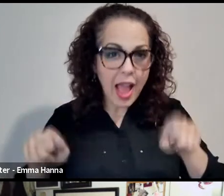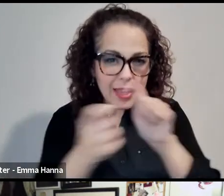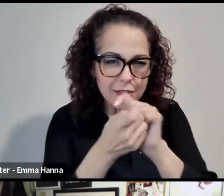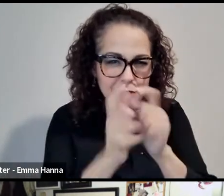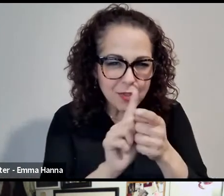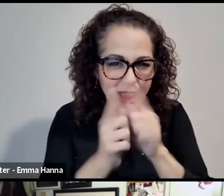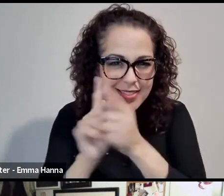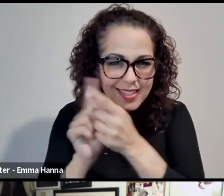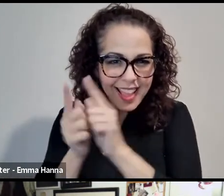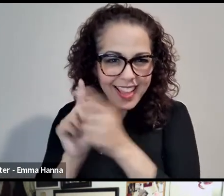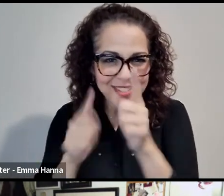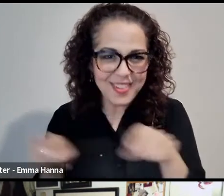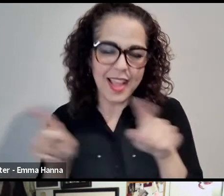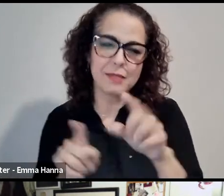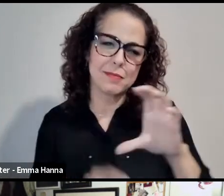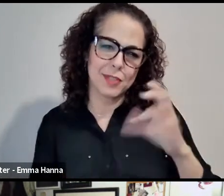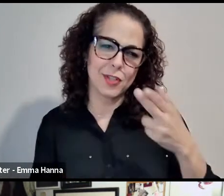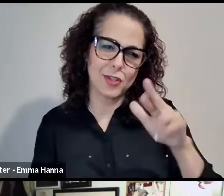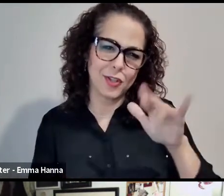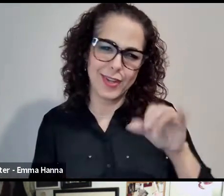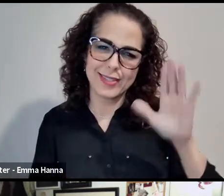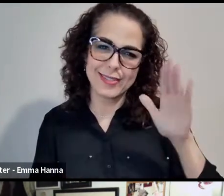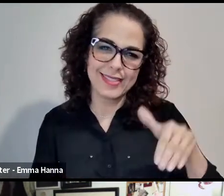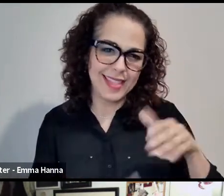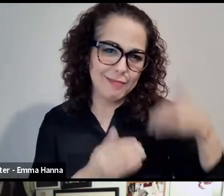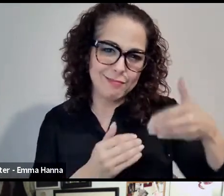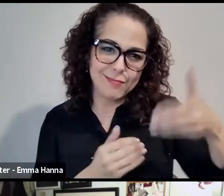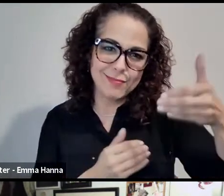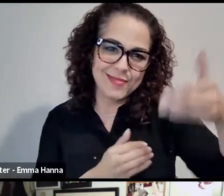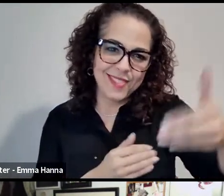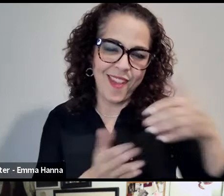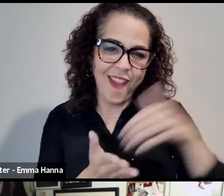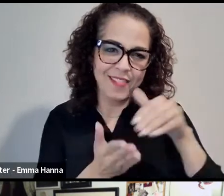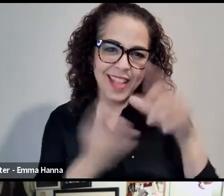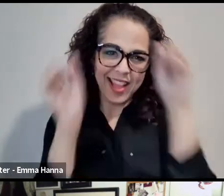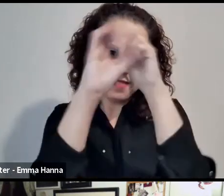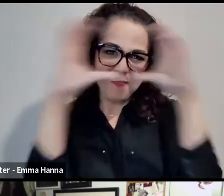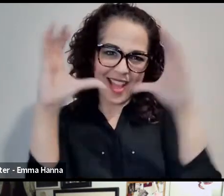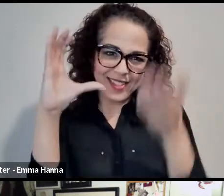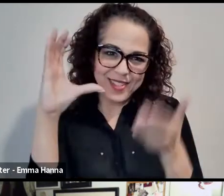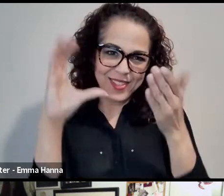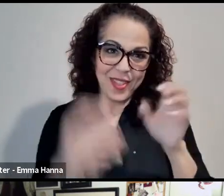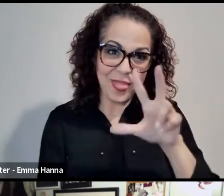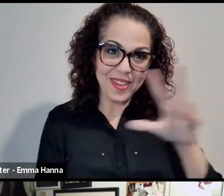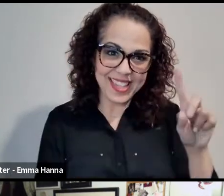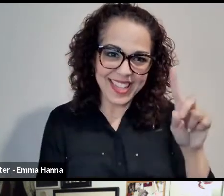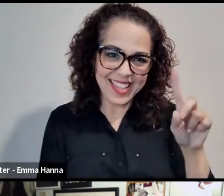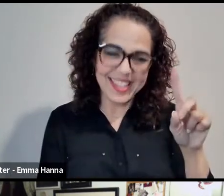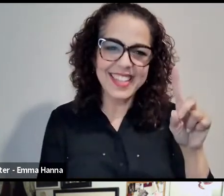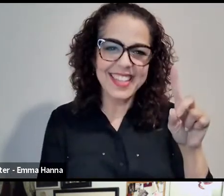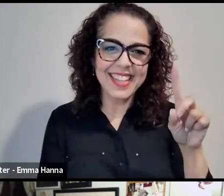Chris, I've seen a bunch of times. I can imagine. 3D.